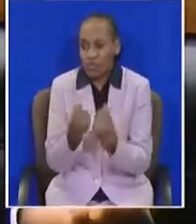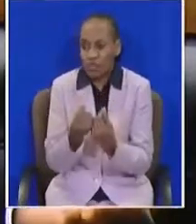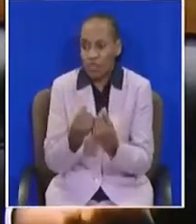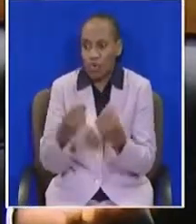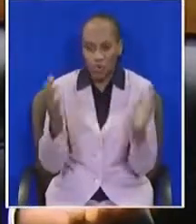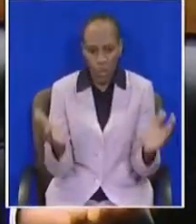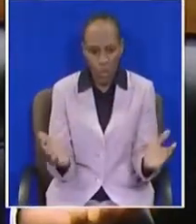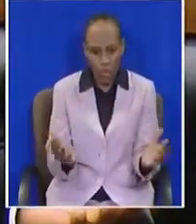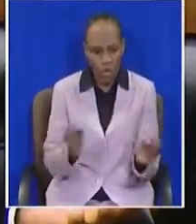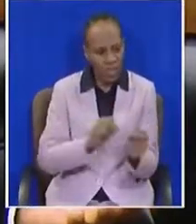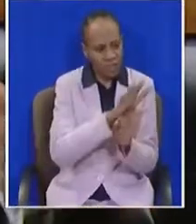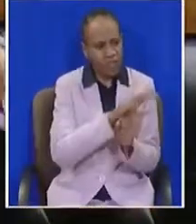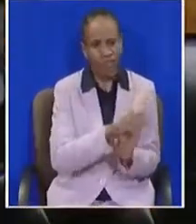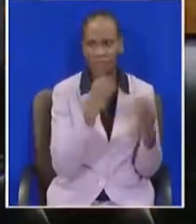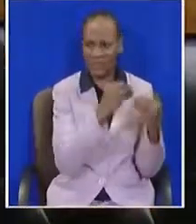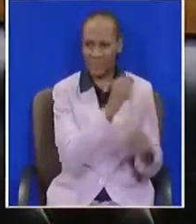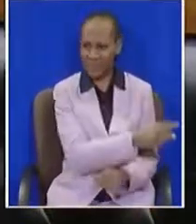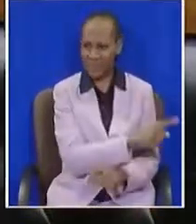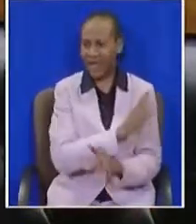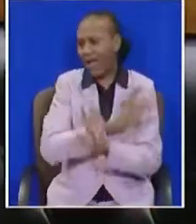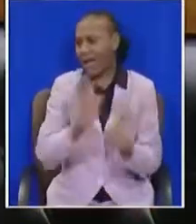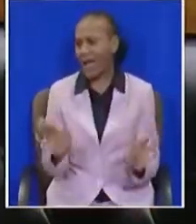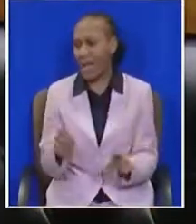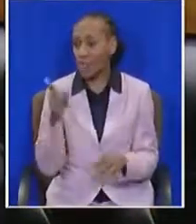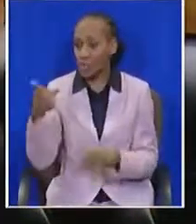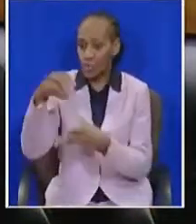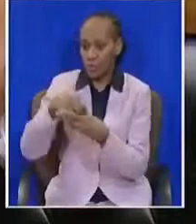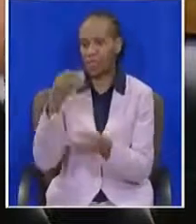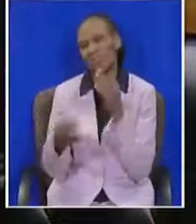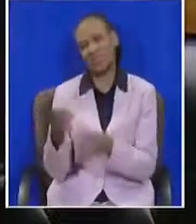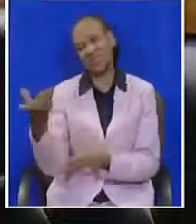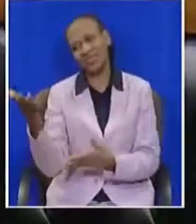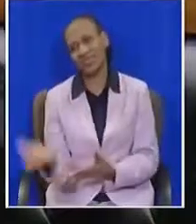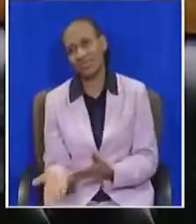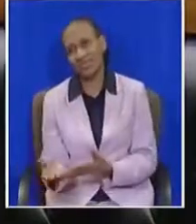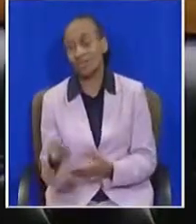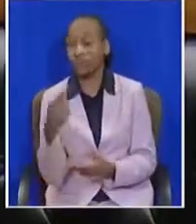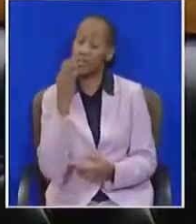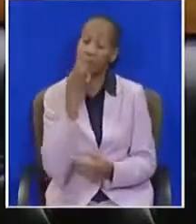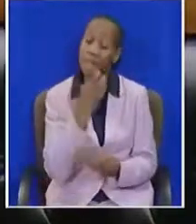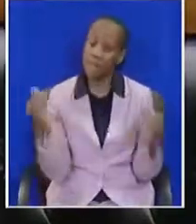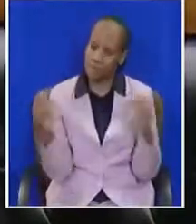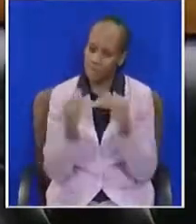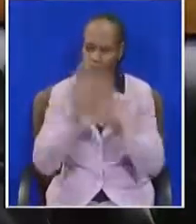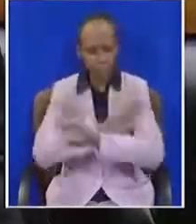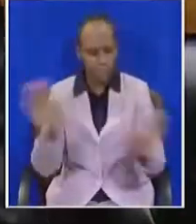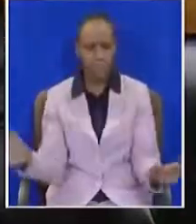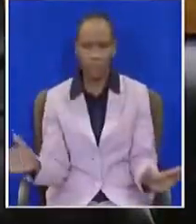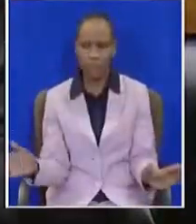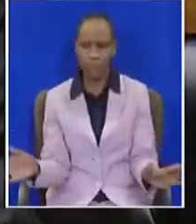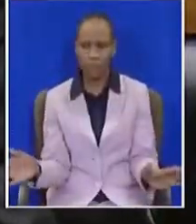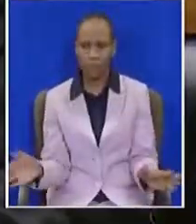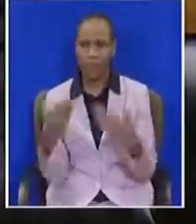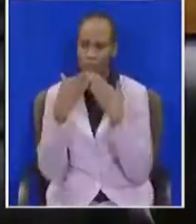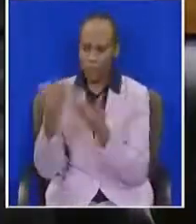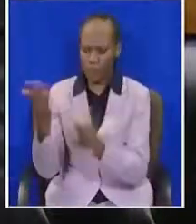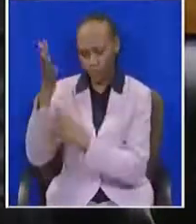can't. We are just politicizing it, and I'm saying it's unfair to the young man. Thank you, Madam Speaker.